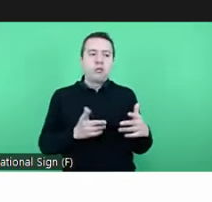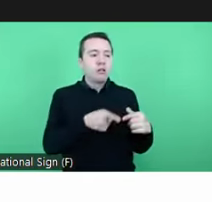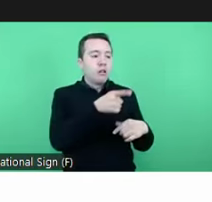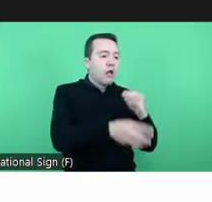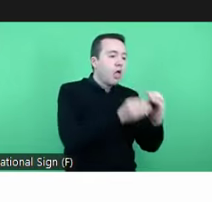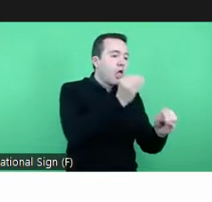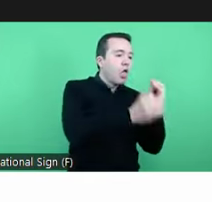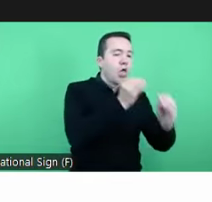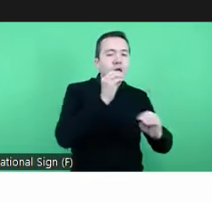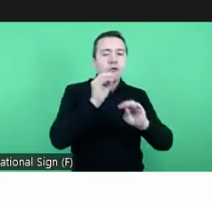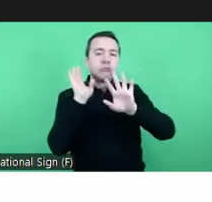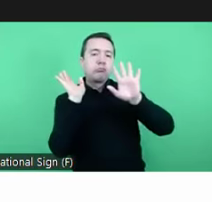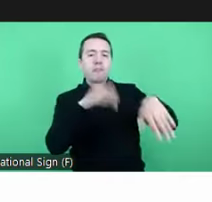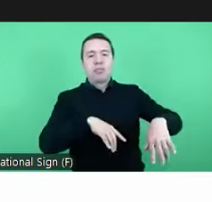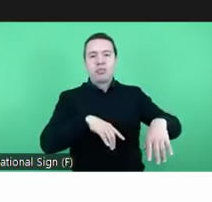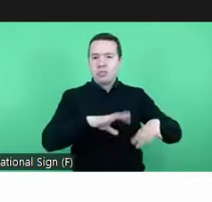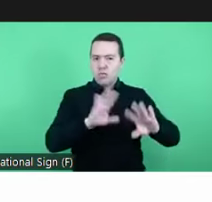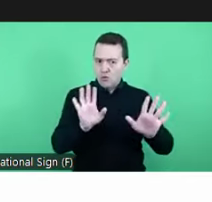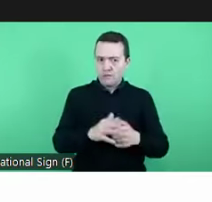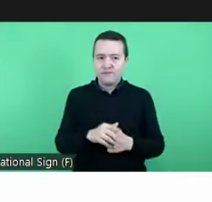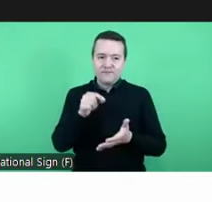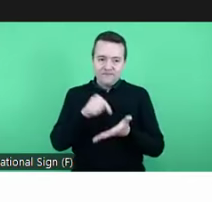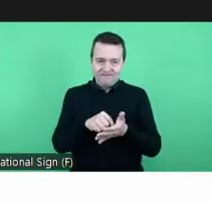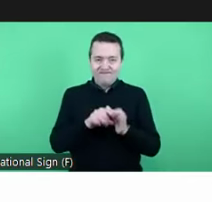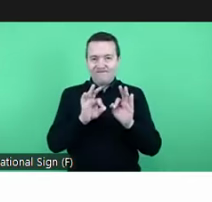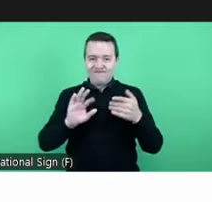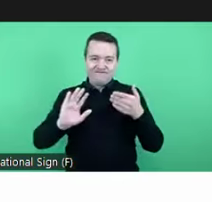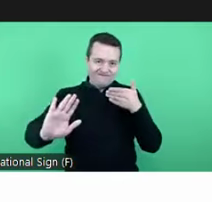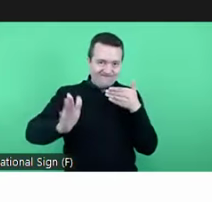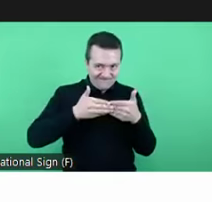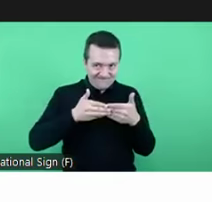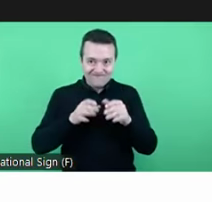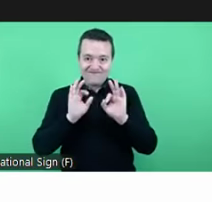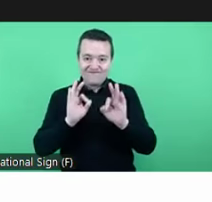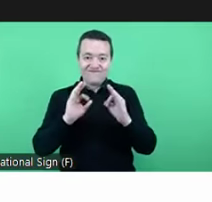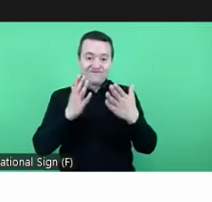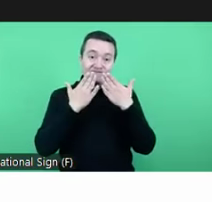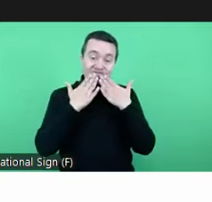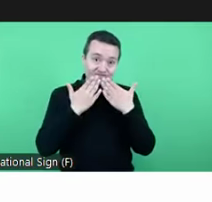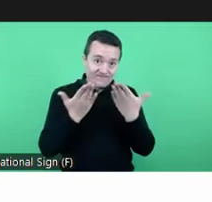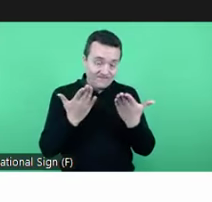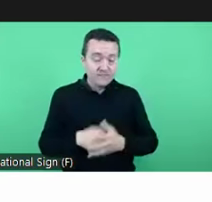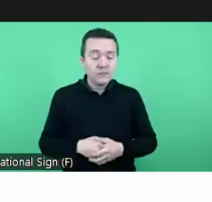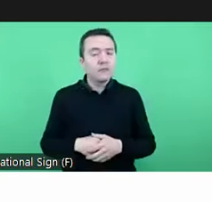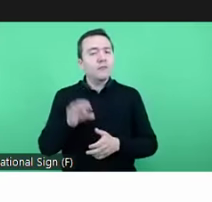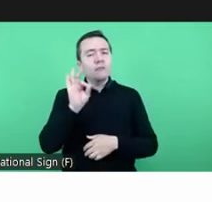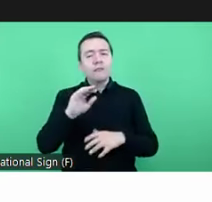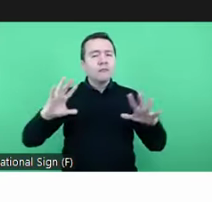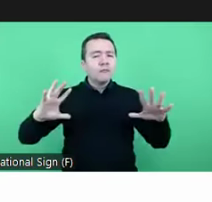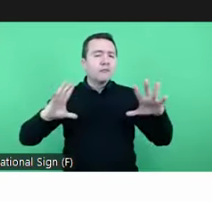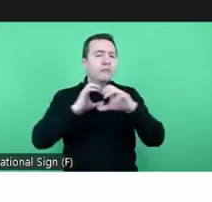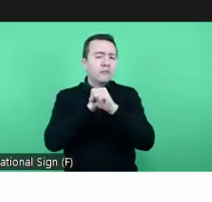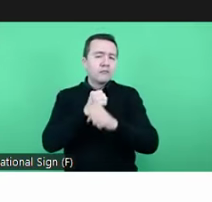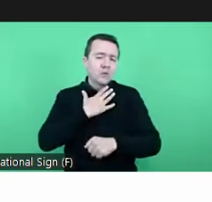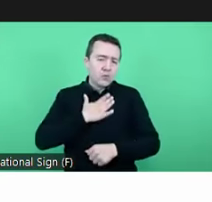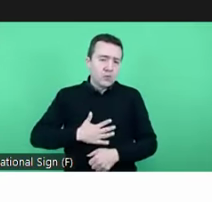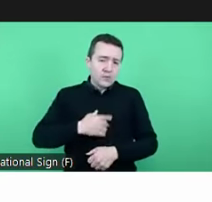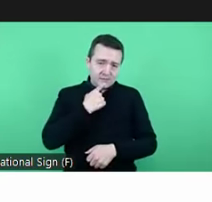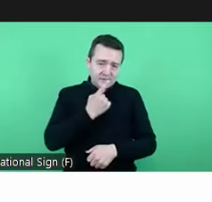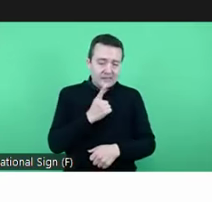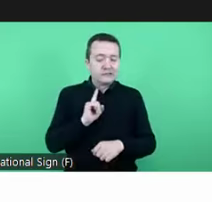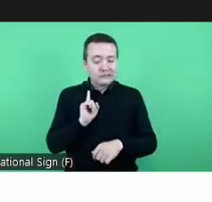acá en access realidad nosotros issues. iríamos cerrando nuestra presentación, Actually, here we deem our pero en presentation as síntesis closed, but in sum, queríamos decirles que we wanted avanzar to